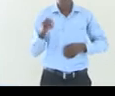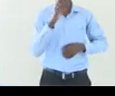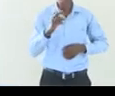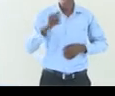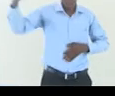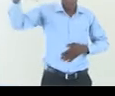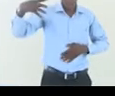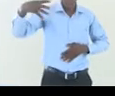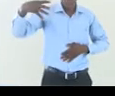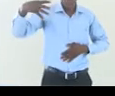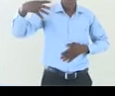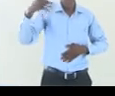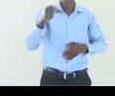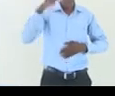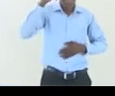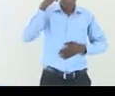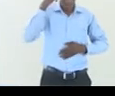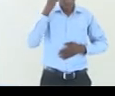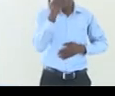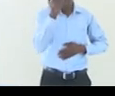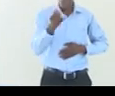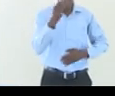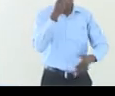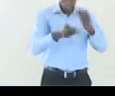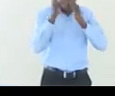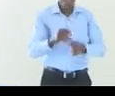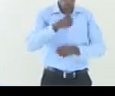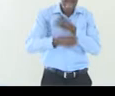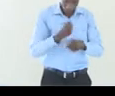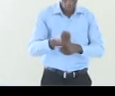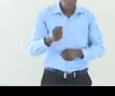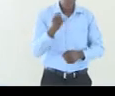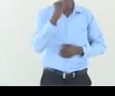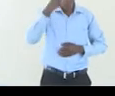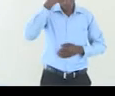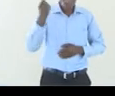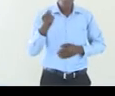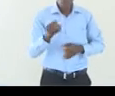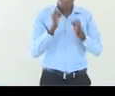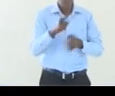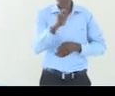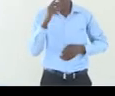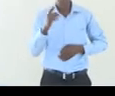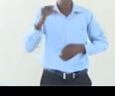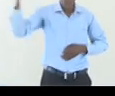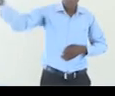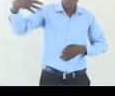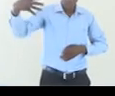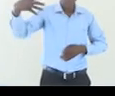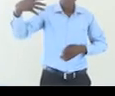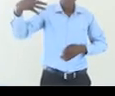in a dark environment, the brighter you are, the more shadow you cast.